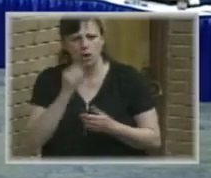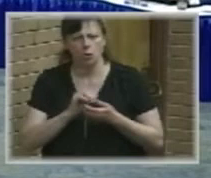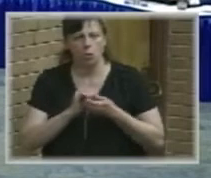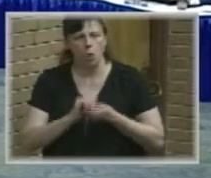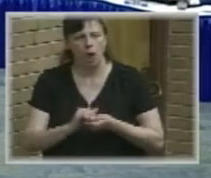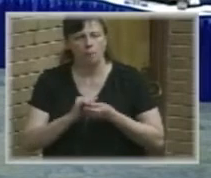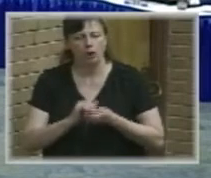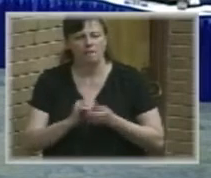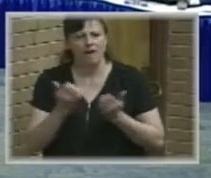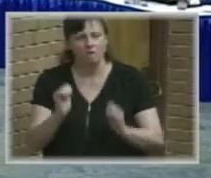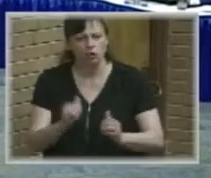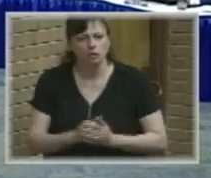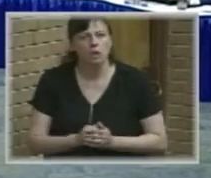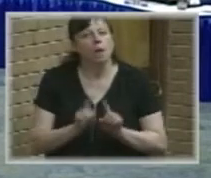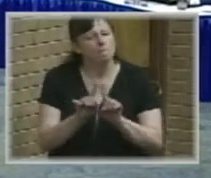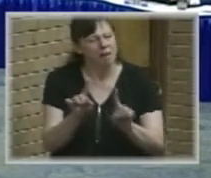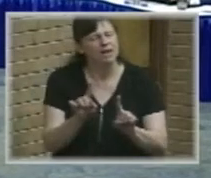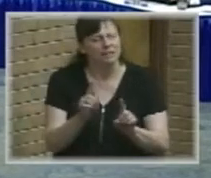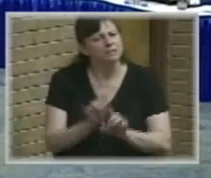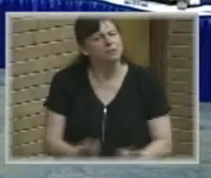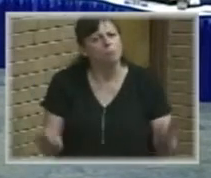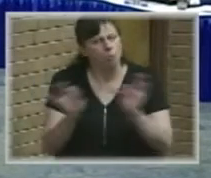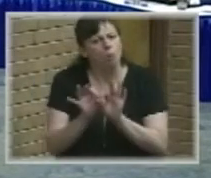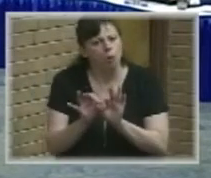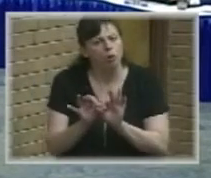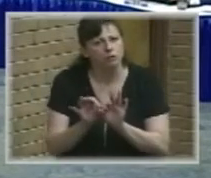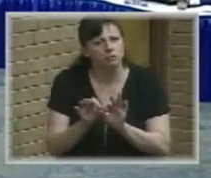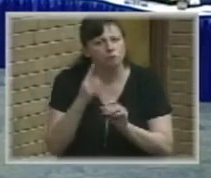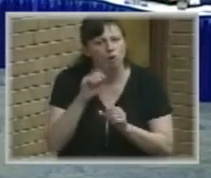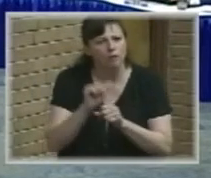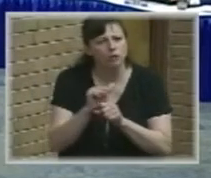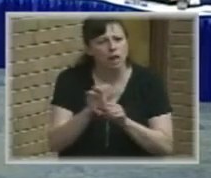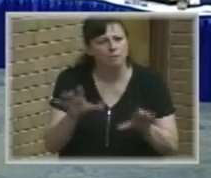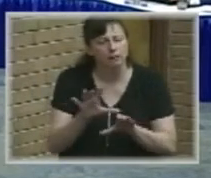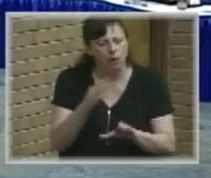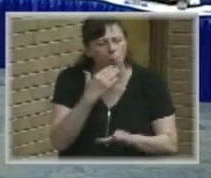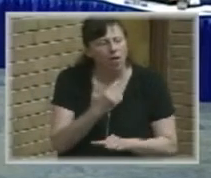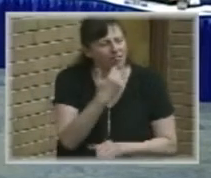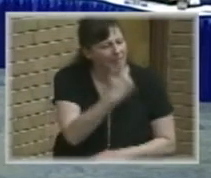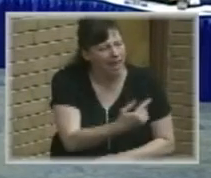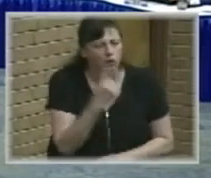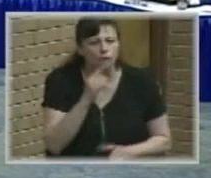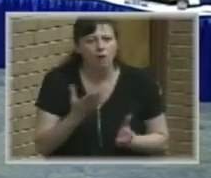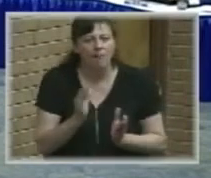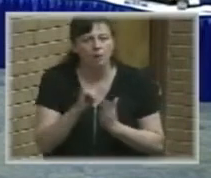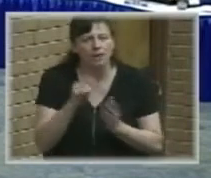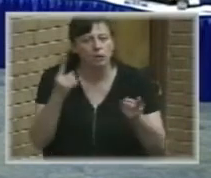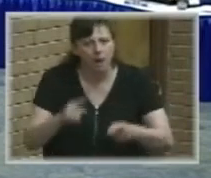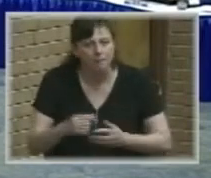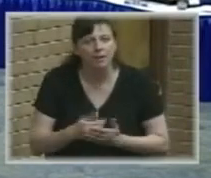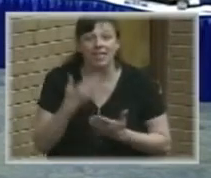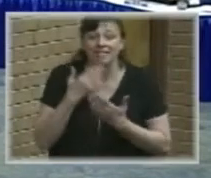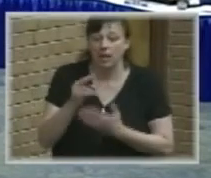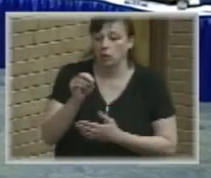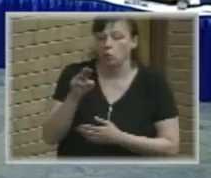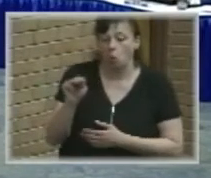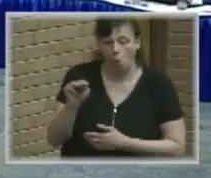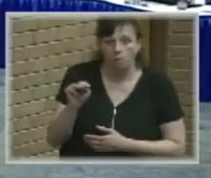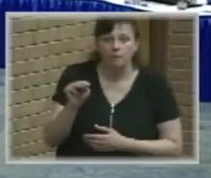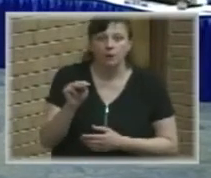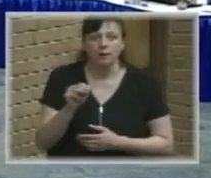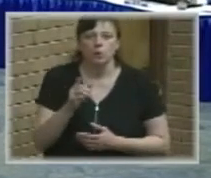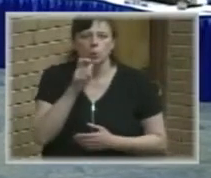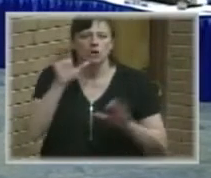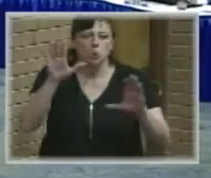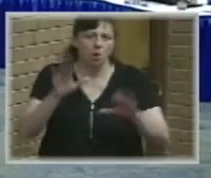but they really make a difference in a job looking good. So thank you for making that happen. And thank you, Norm, who does a great